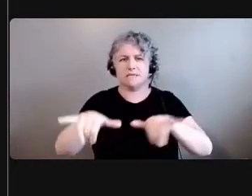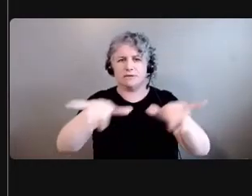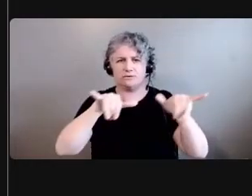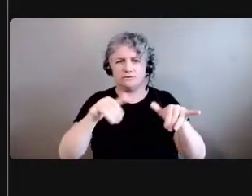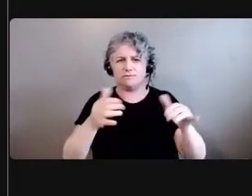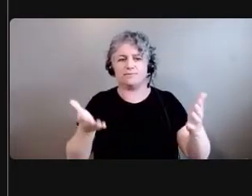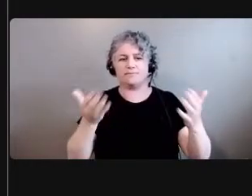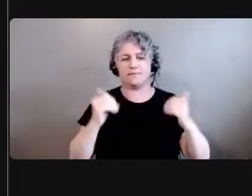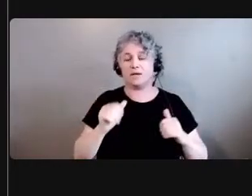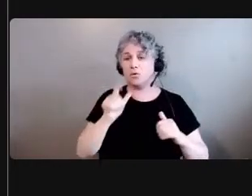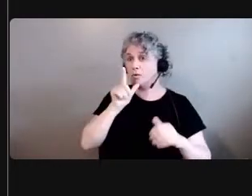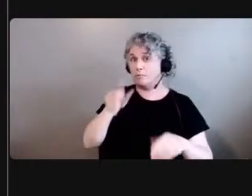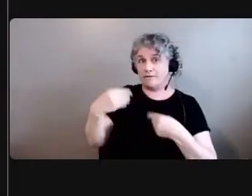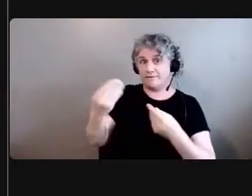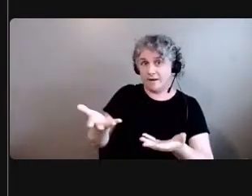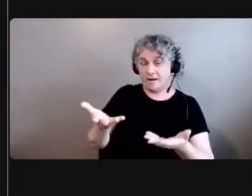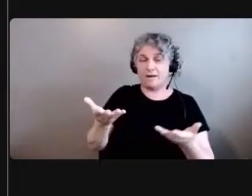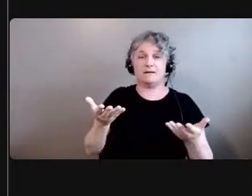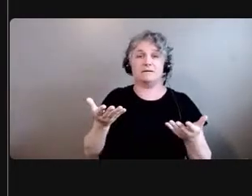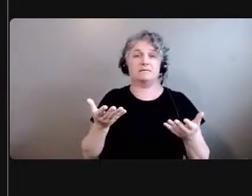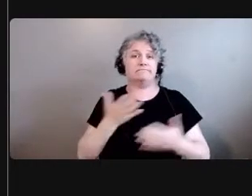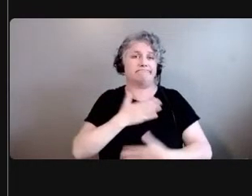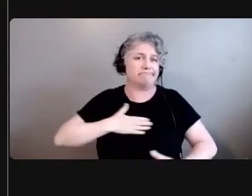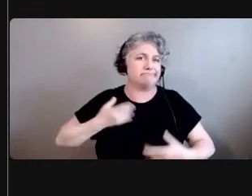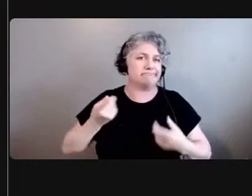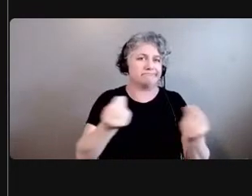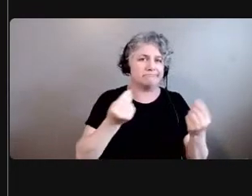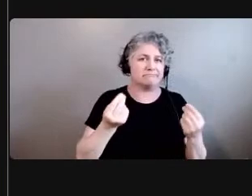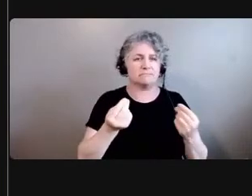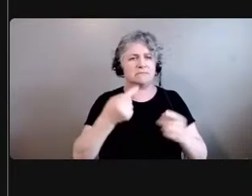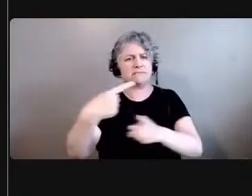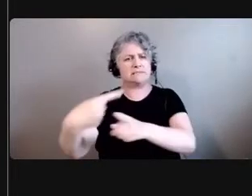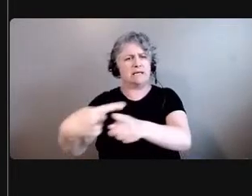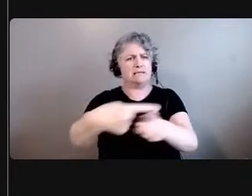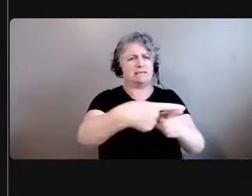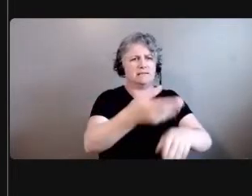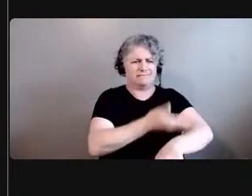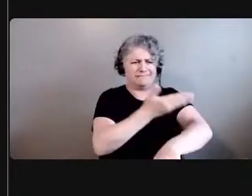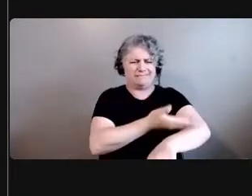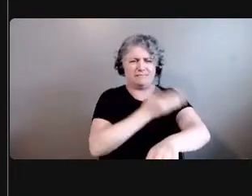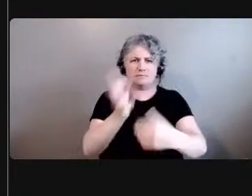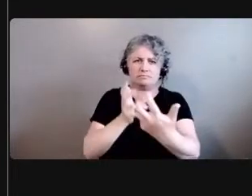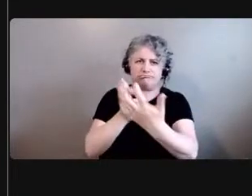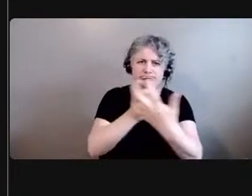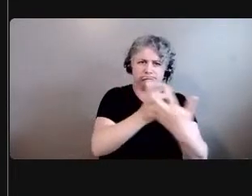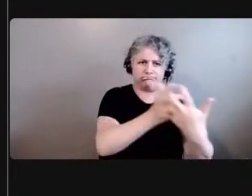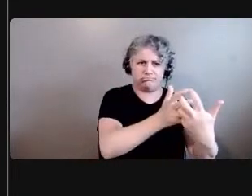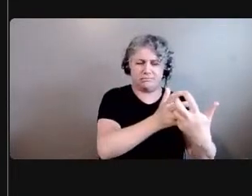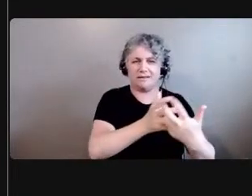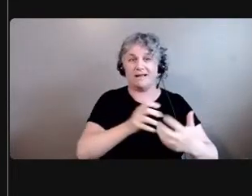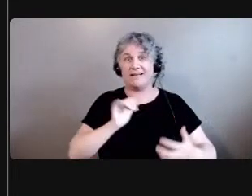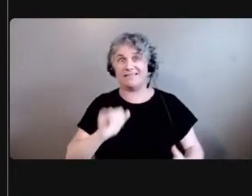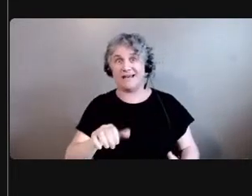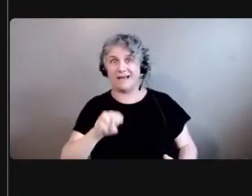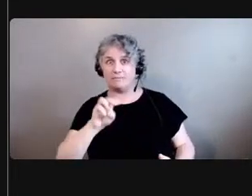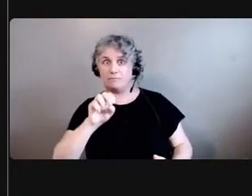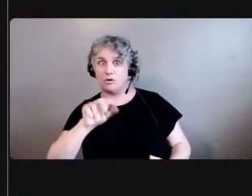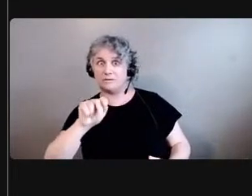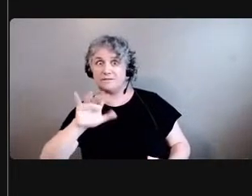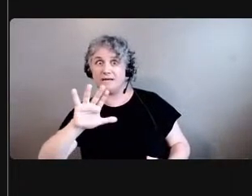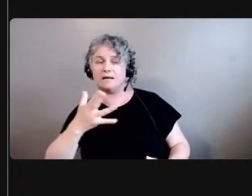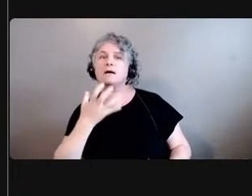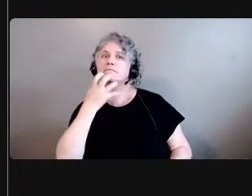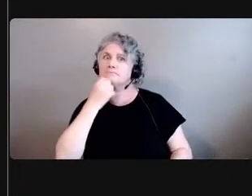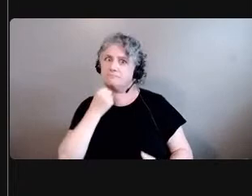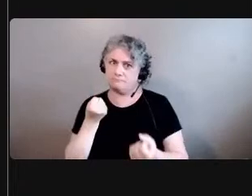to promote accessible outdoor recreation sites. This is where Montech is a valuable resource to